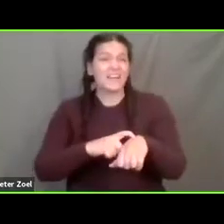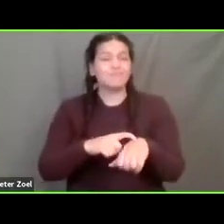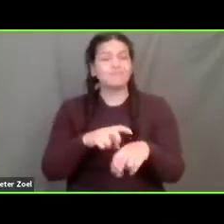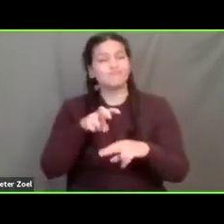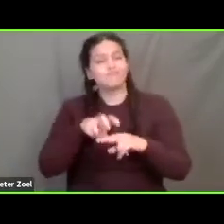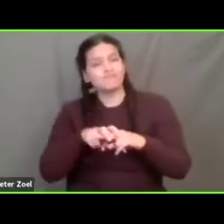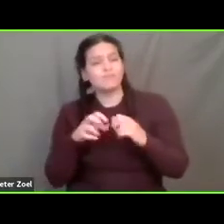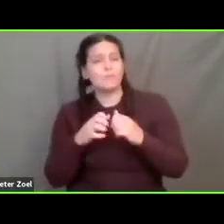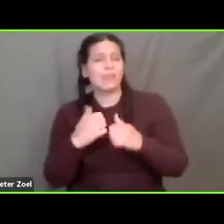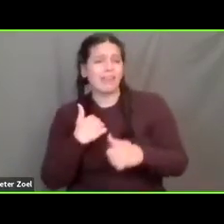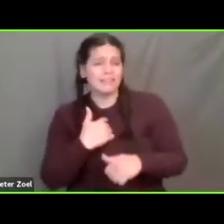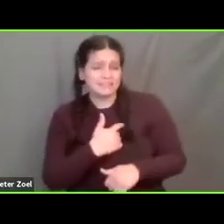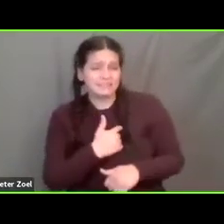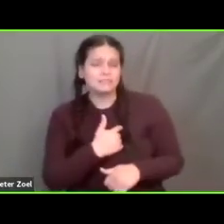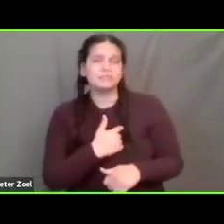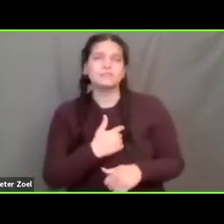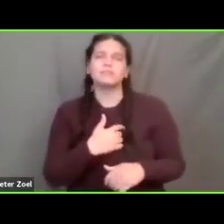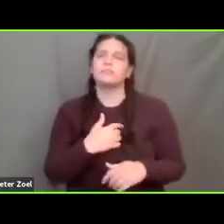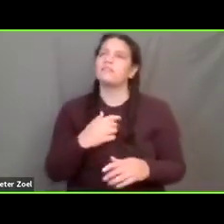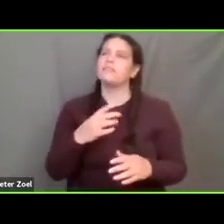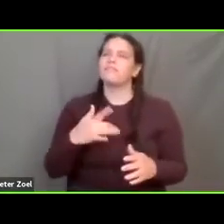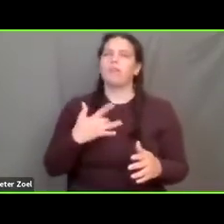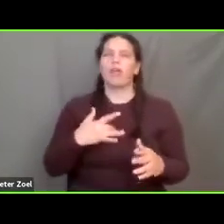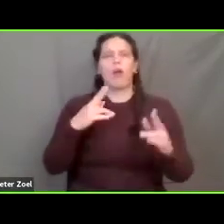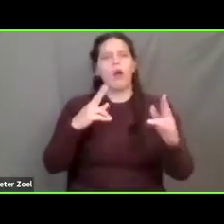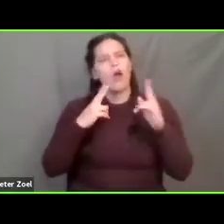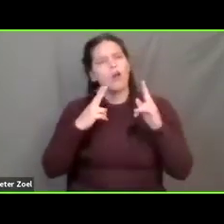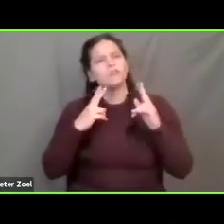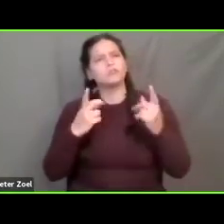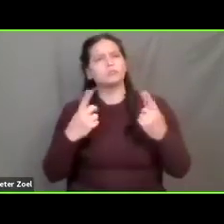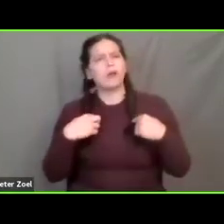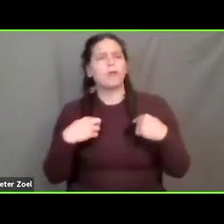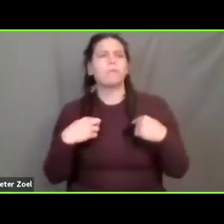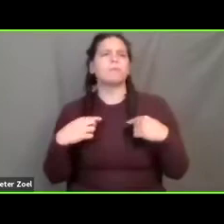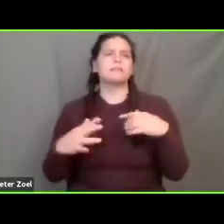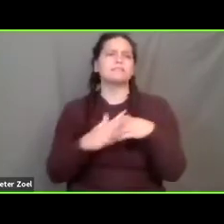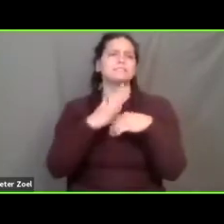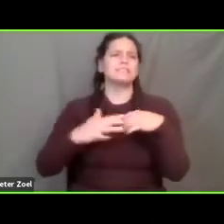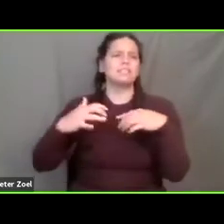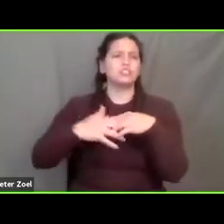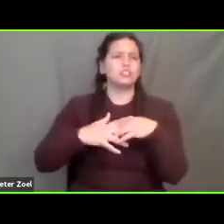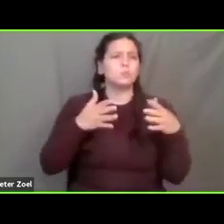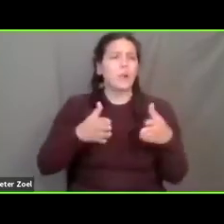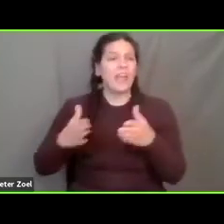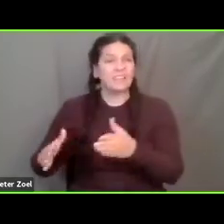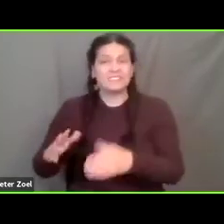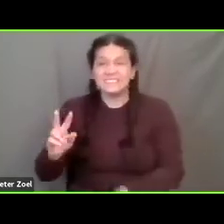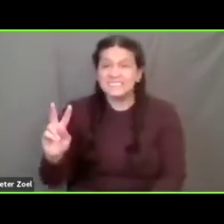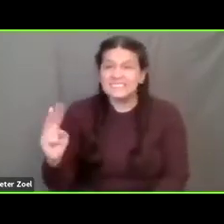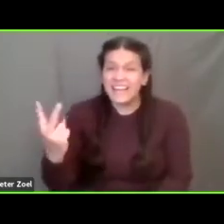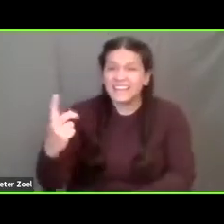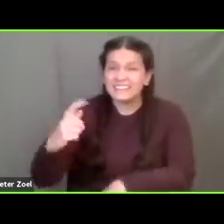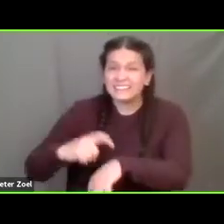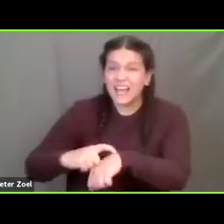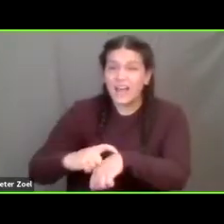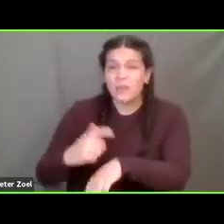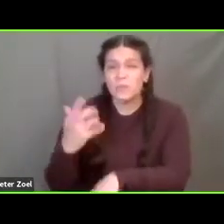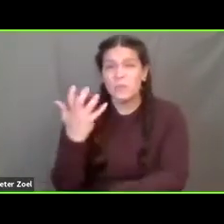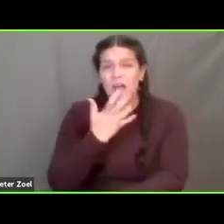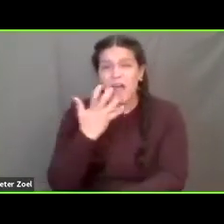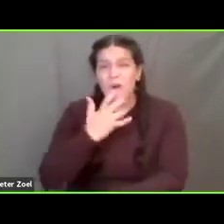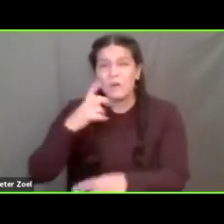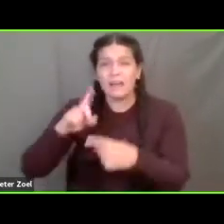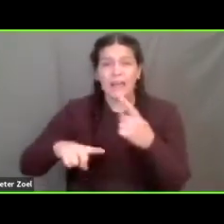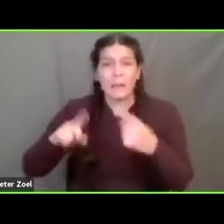to be on Indigenous Ways, and so honored to be on here for the second time. I can't believe it. I